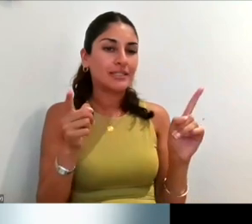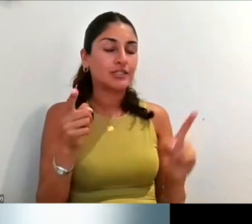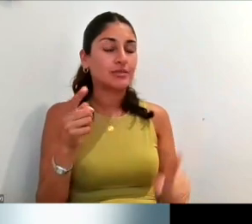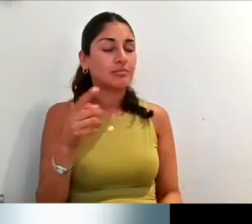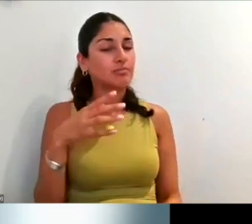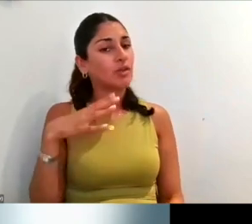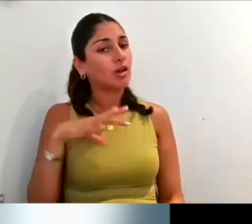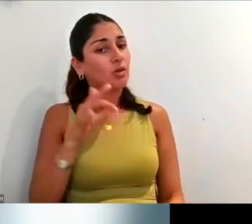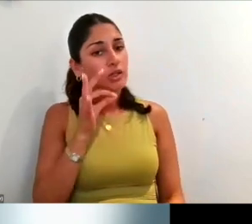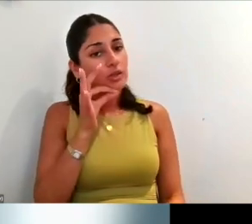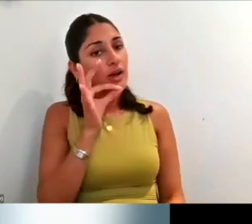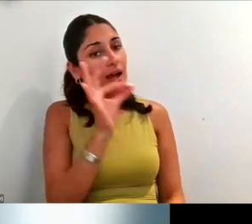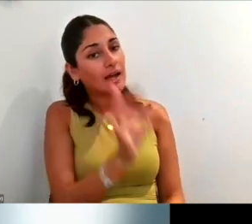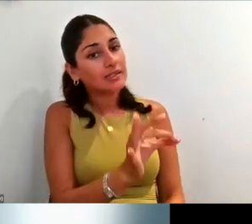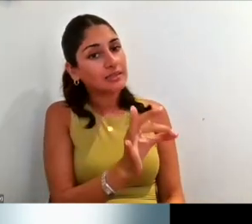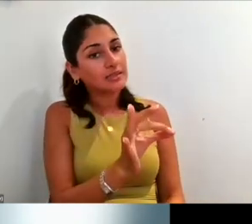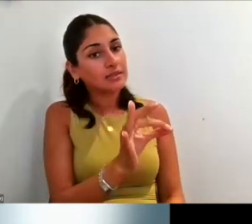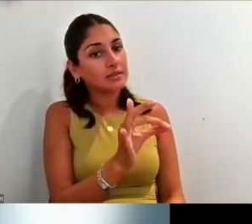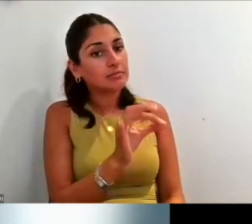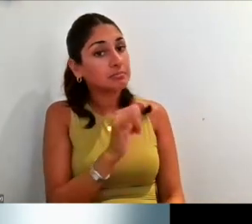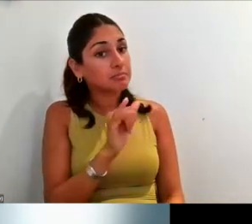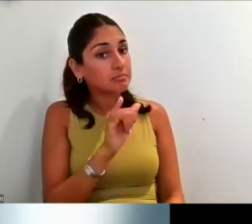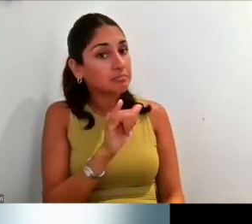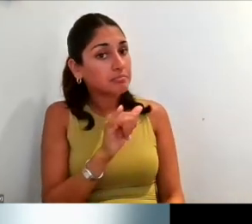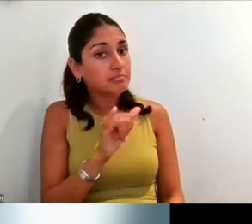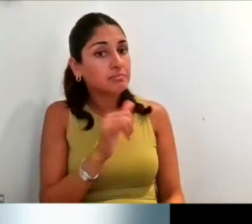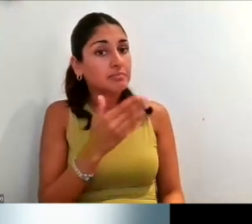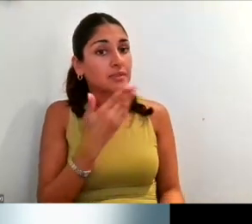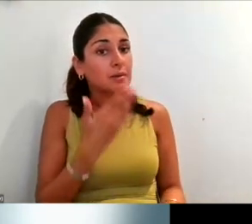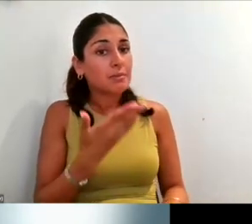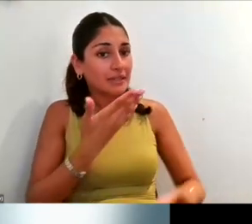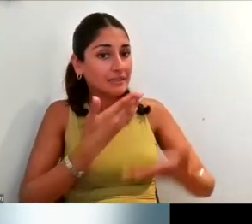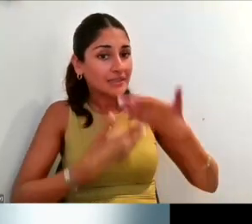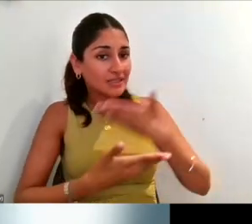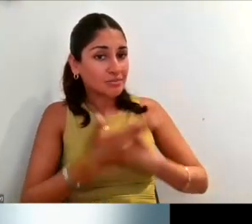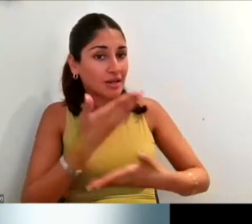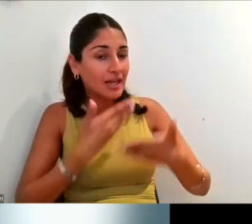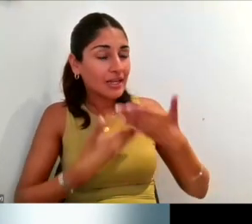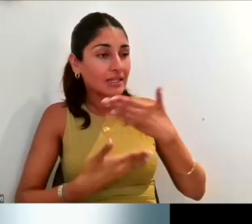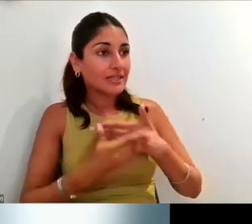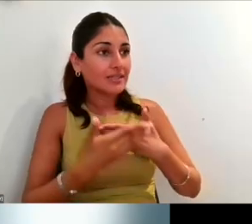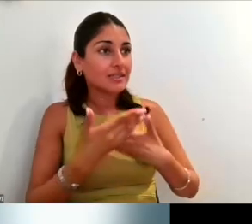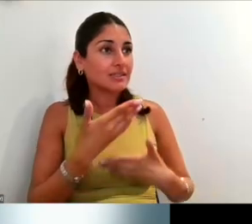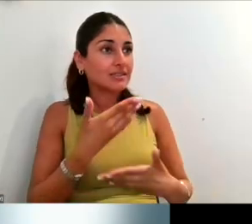if perhaps you'd share a little bit of light on